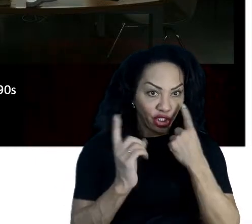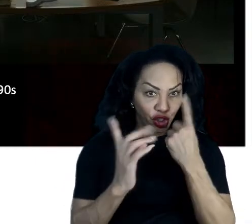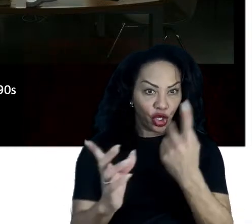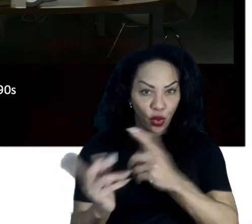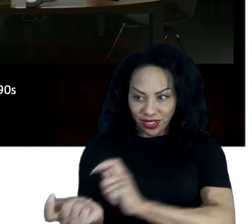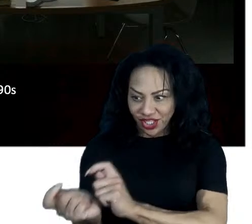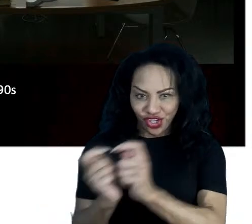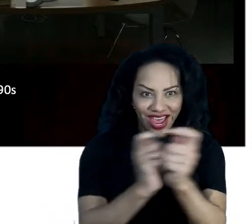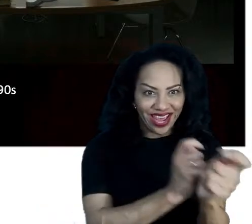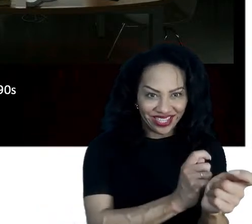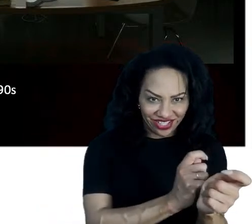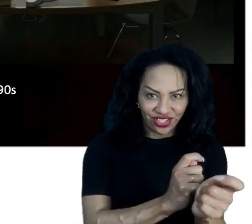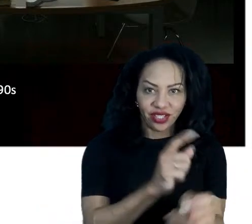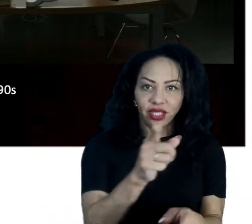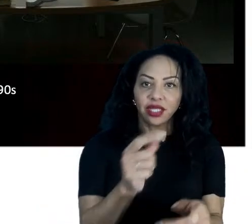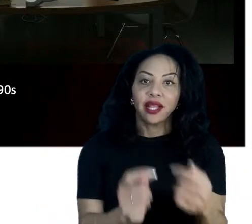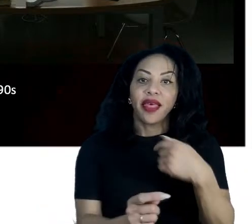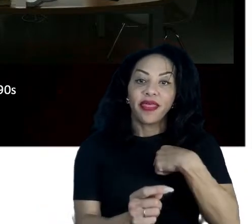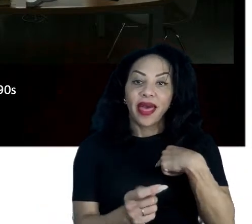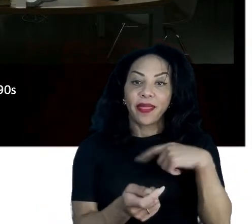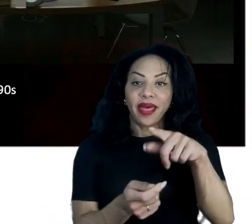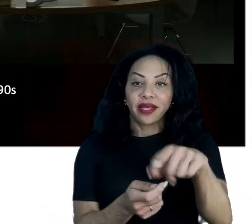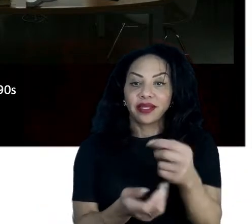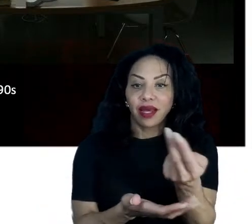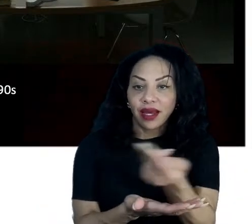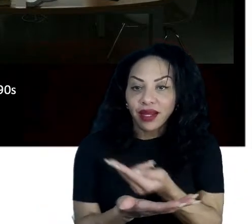my proposal, and